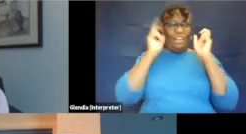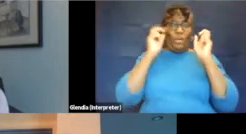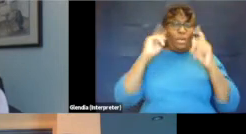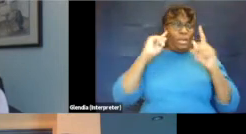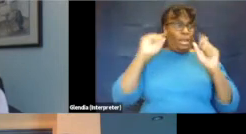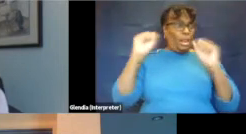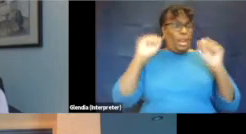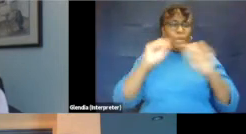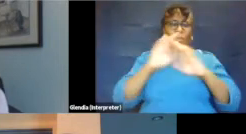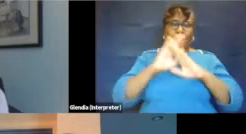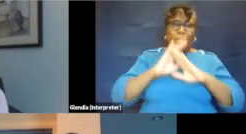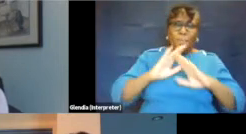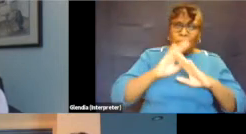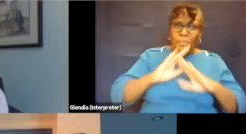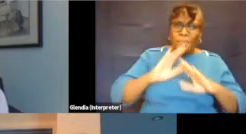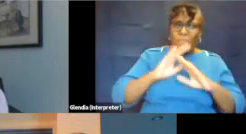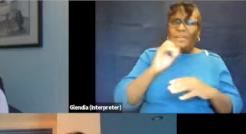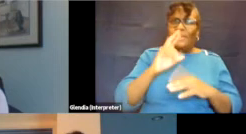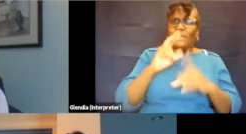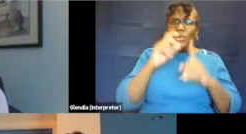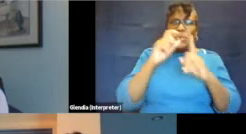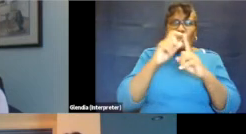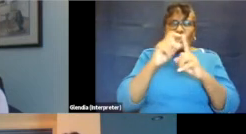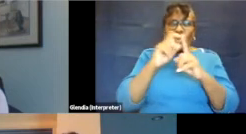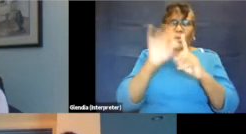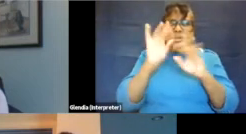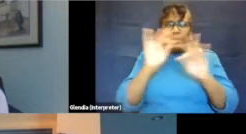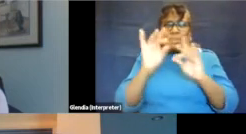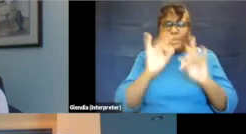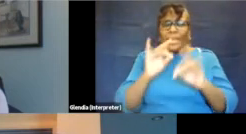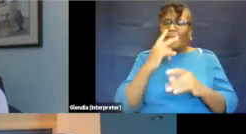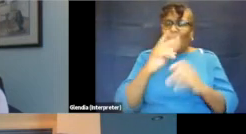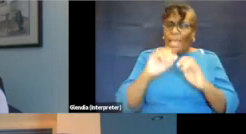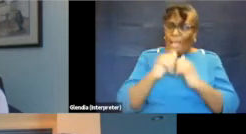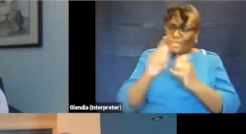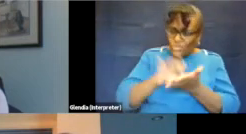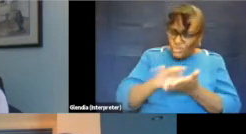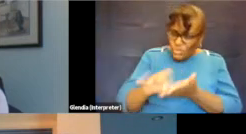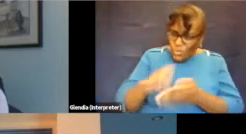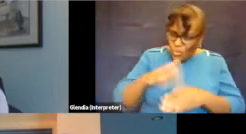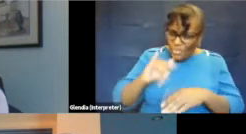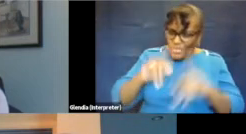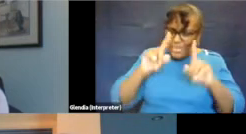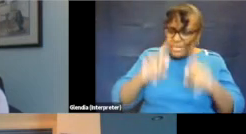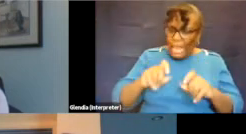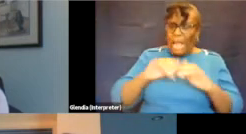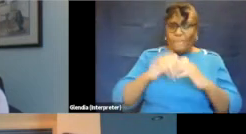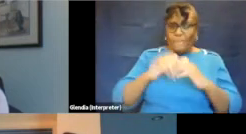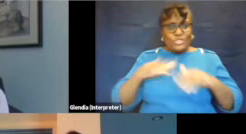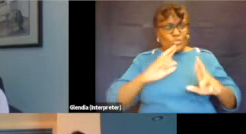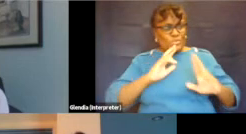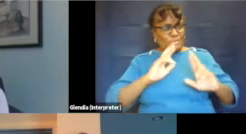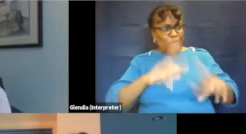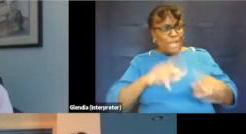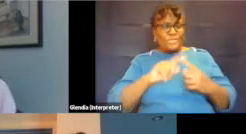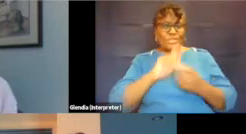has to be, or hear those word discrimination scores and how their child is able to respond to certain speech sounds. And so